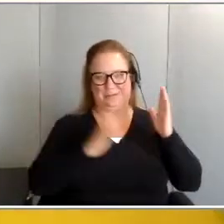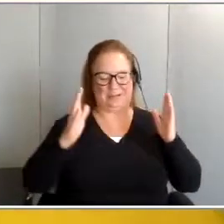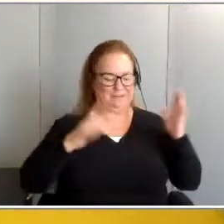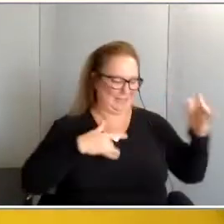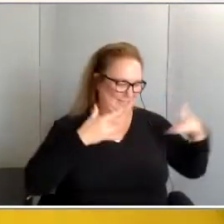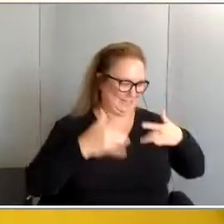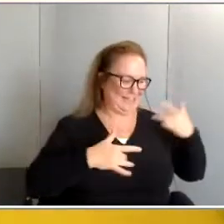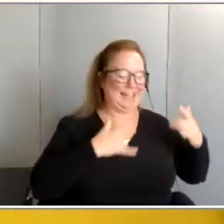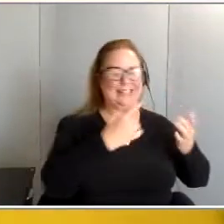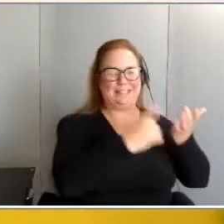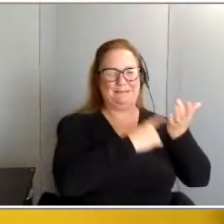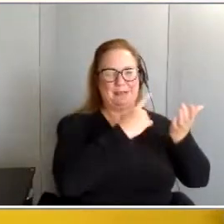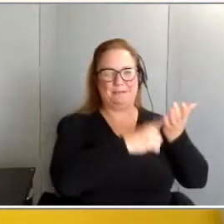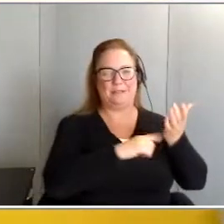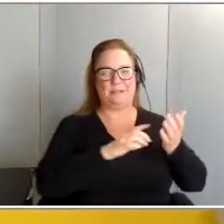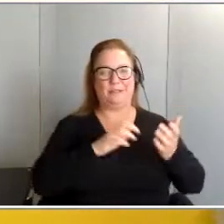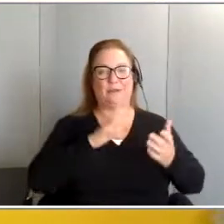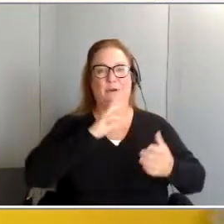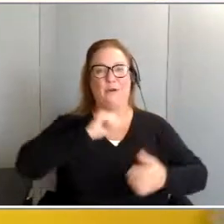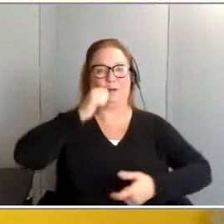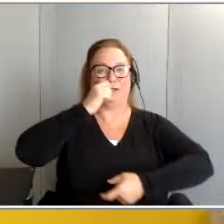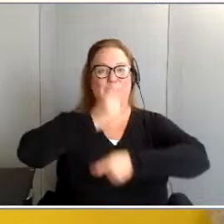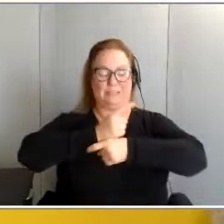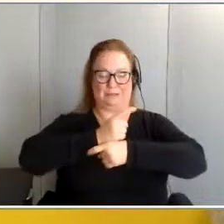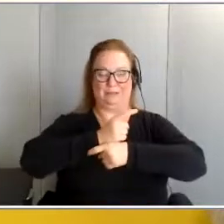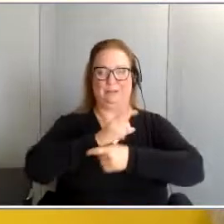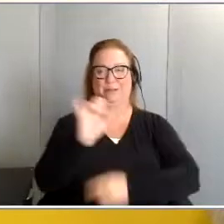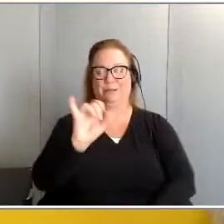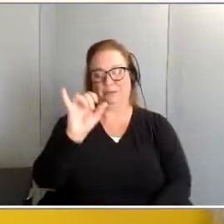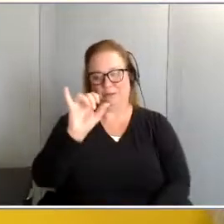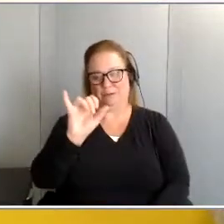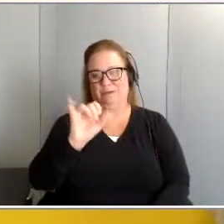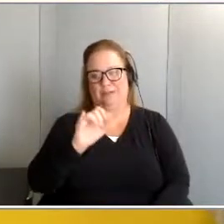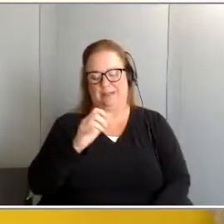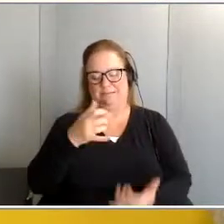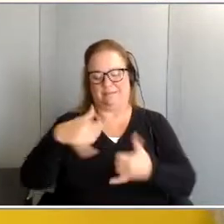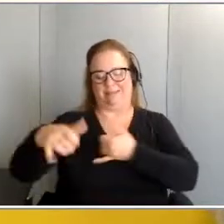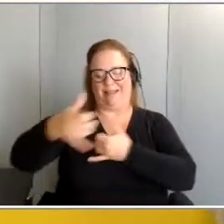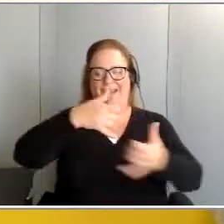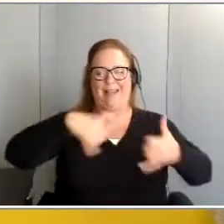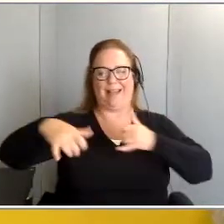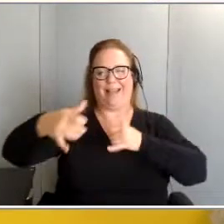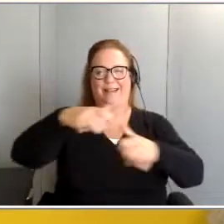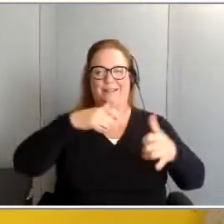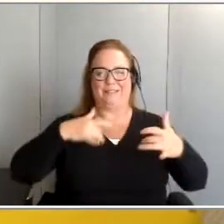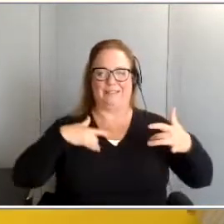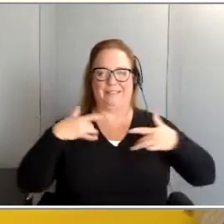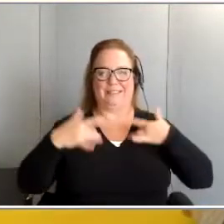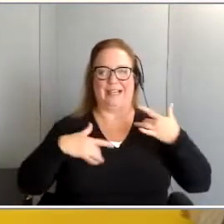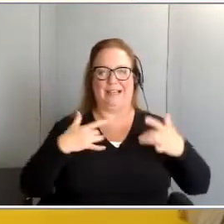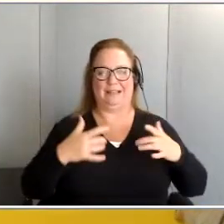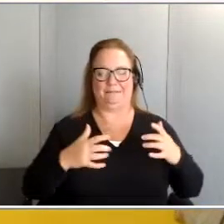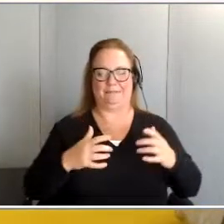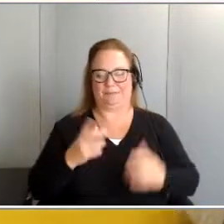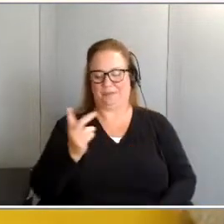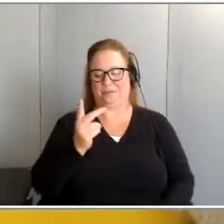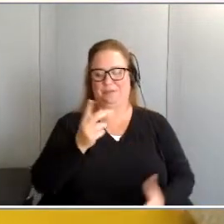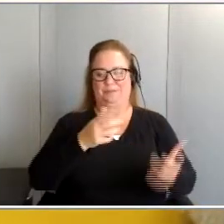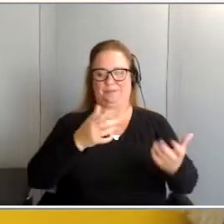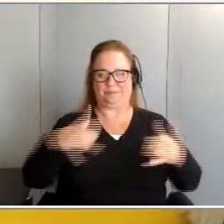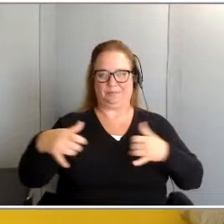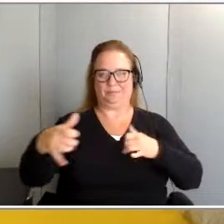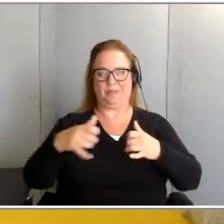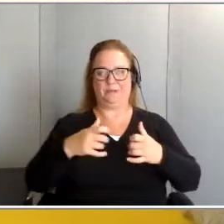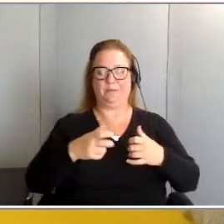has a big sister Chihuahua mix that she likes to play with. So sometimes she's very excited around her. But she'll get on my lap and